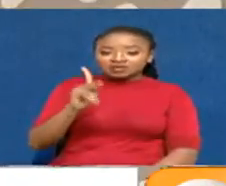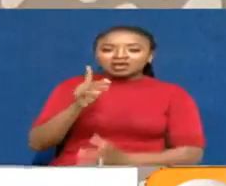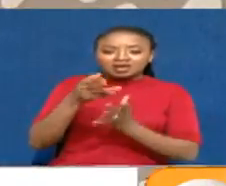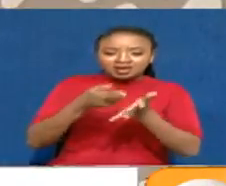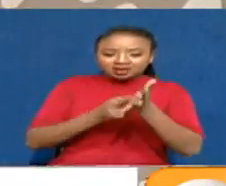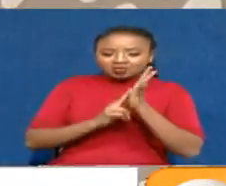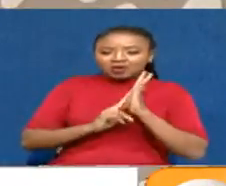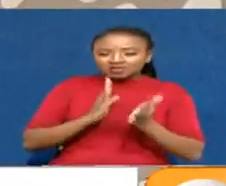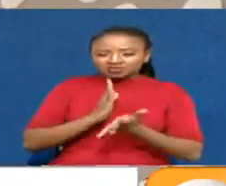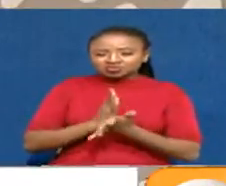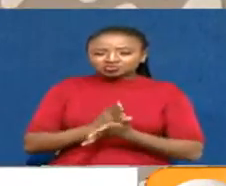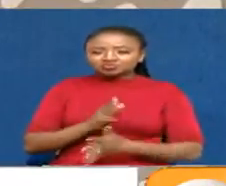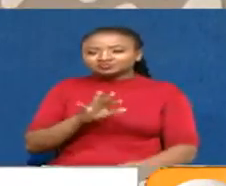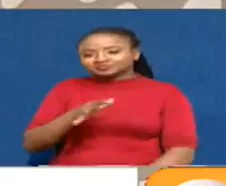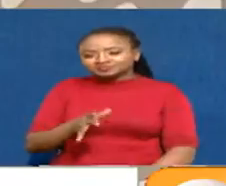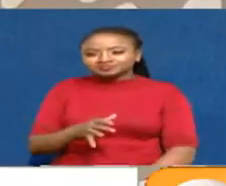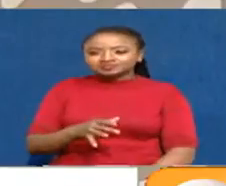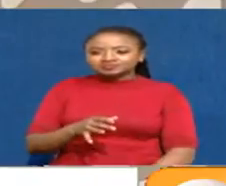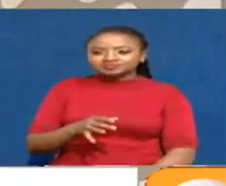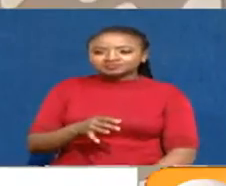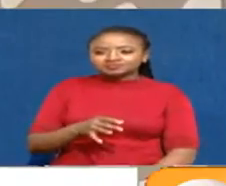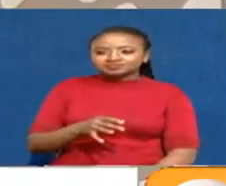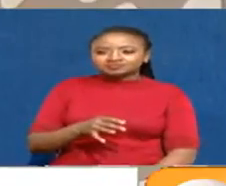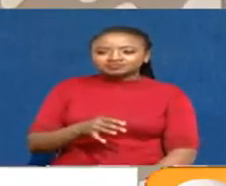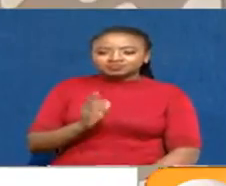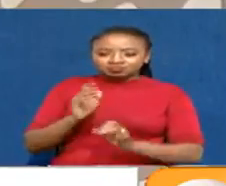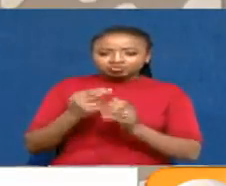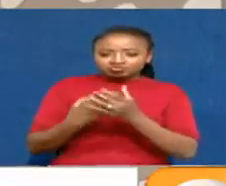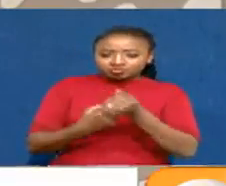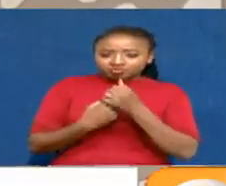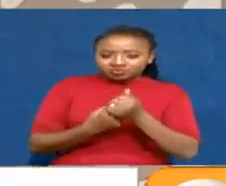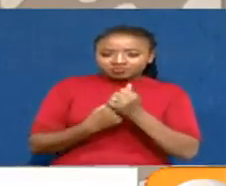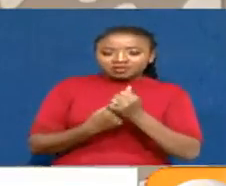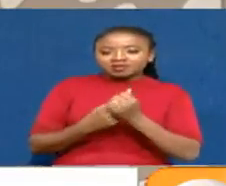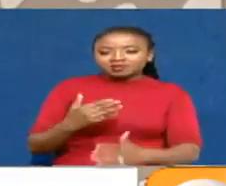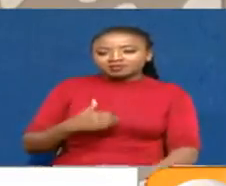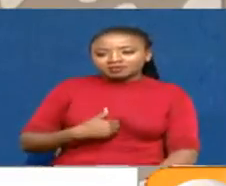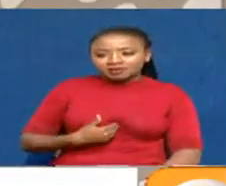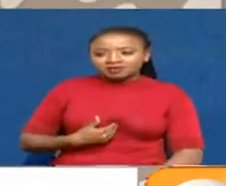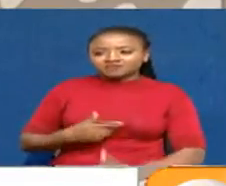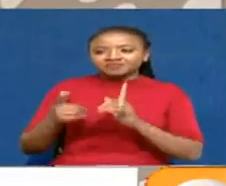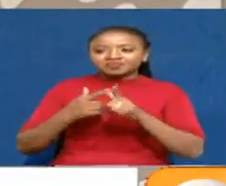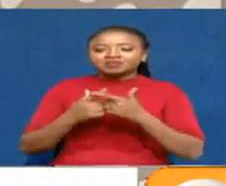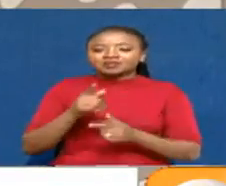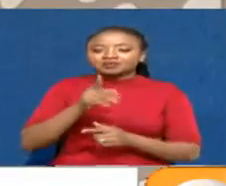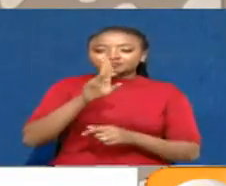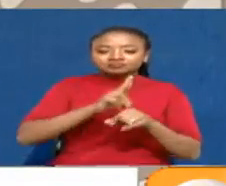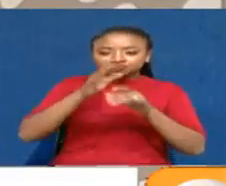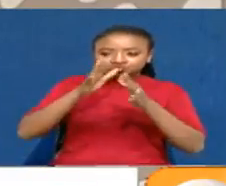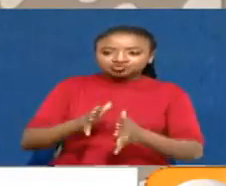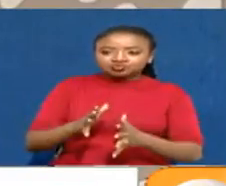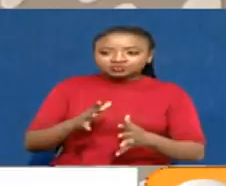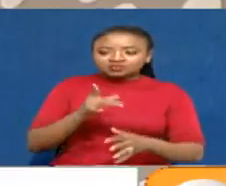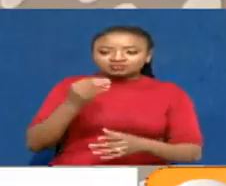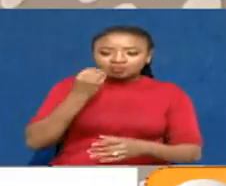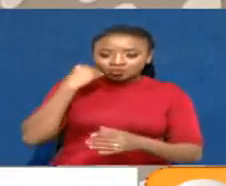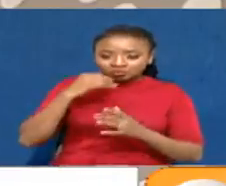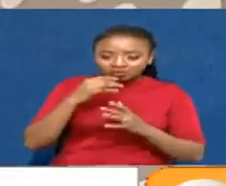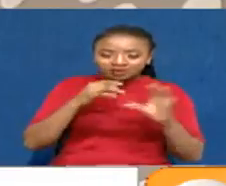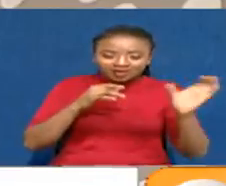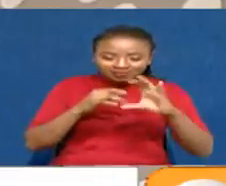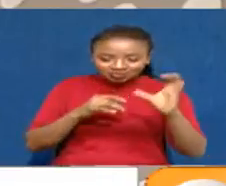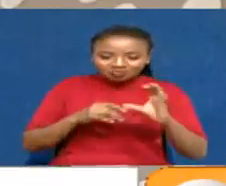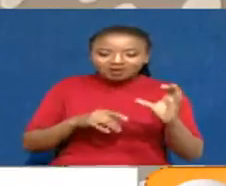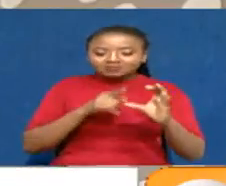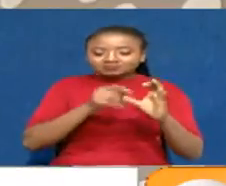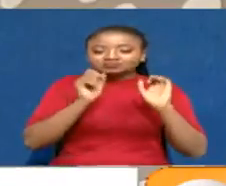least the starting point is at least we can do the partnership so that the user, that is the consumer, can have